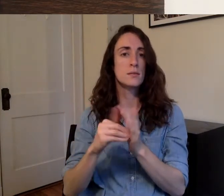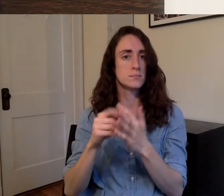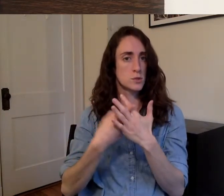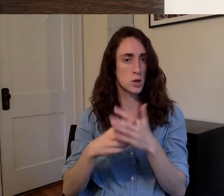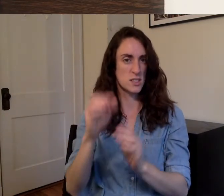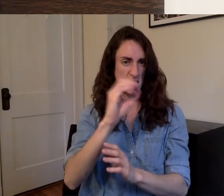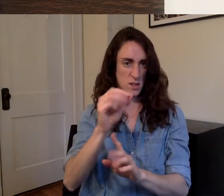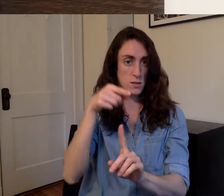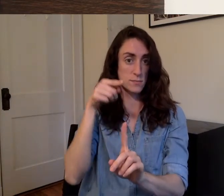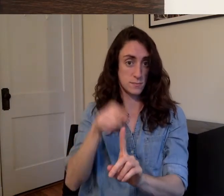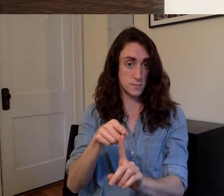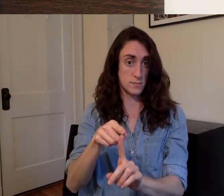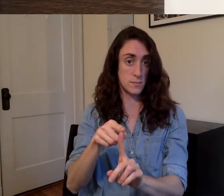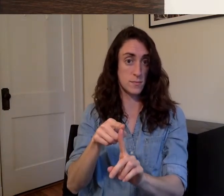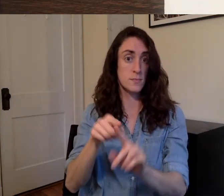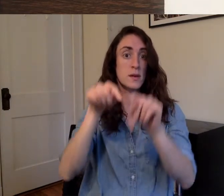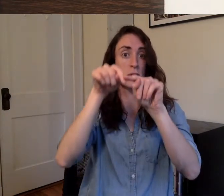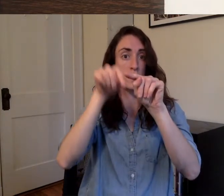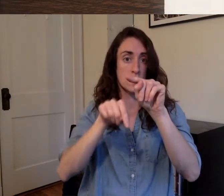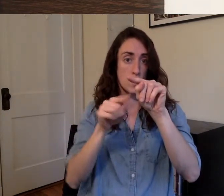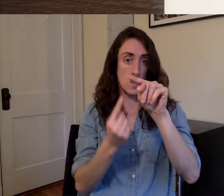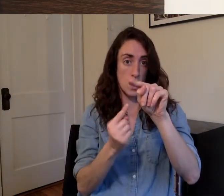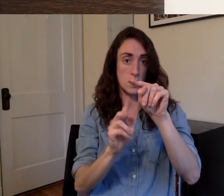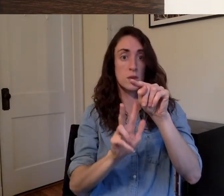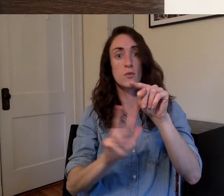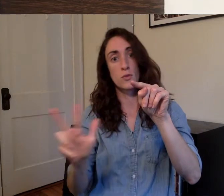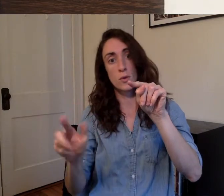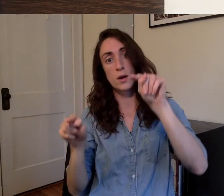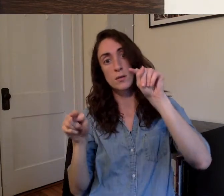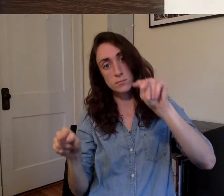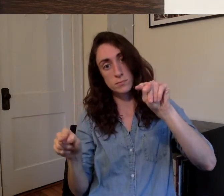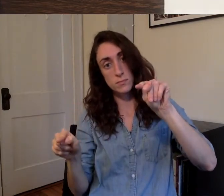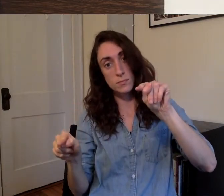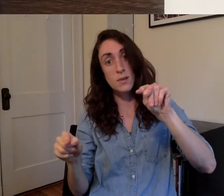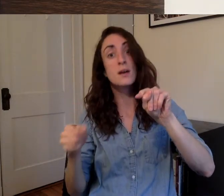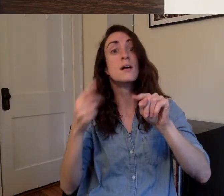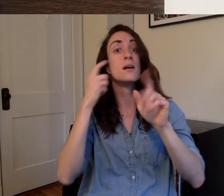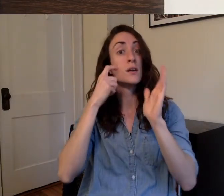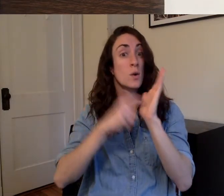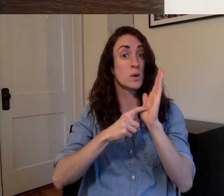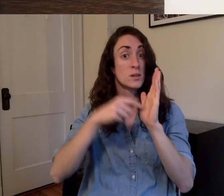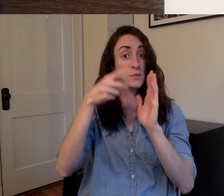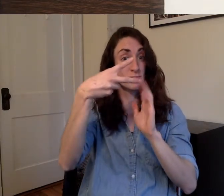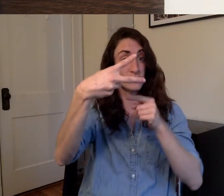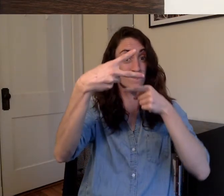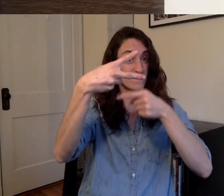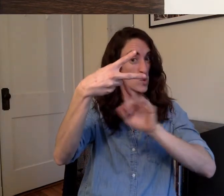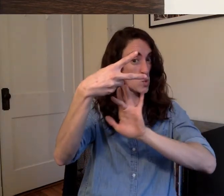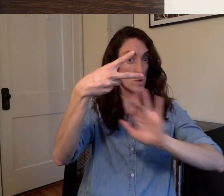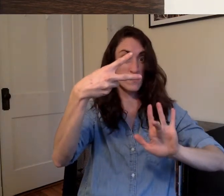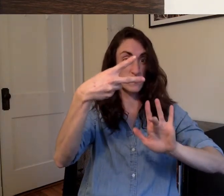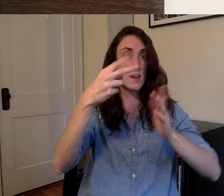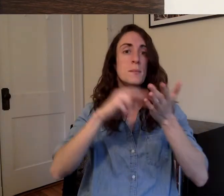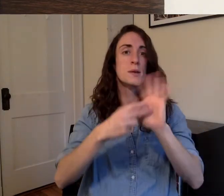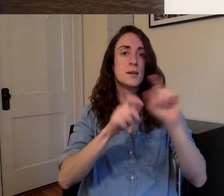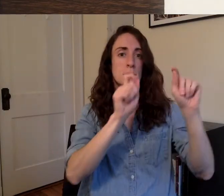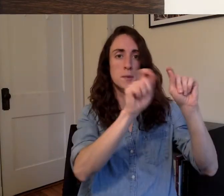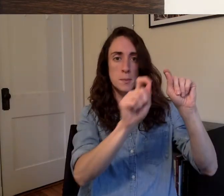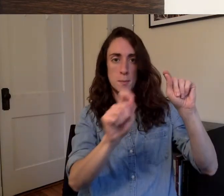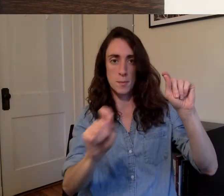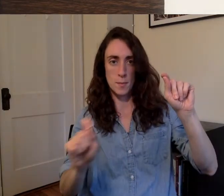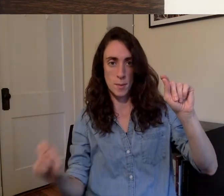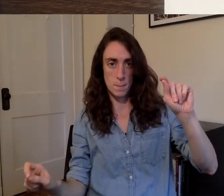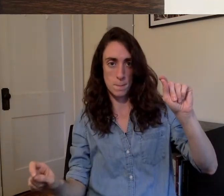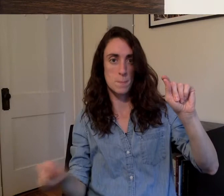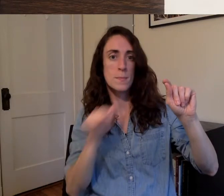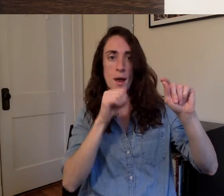y is less than negative 1/3 x, we'll start at the y-intercept of 0, a slope of negative 1/3, and then we're going to use a dotted line here